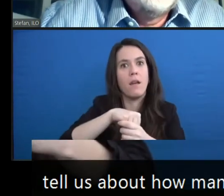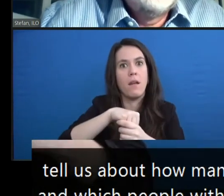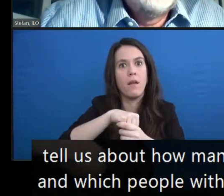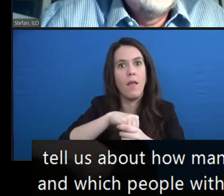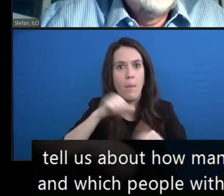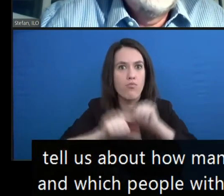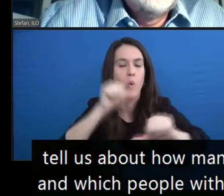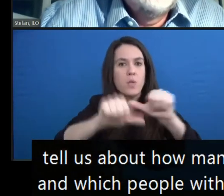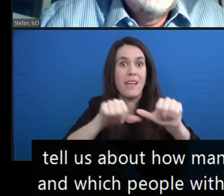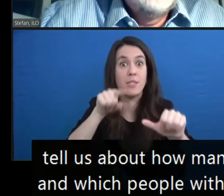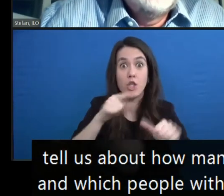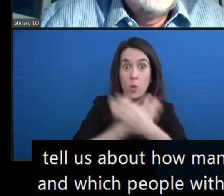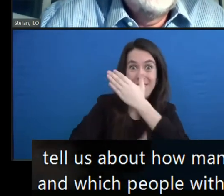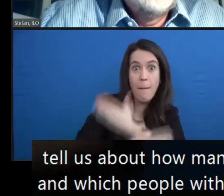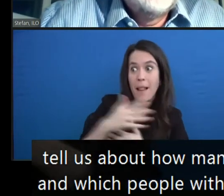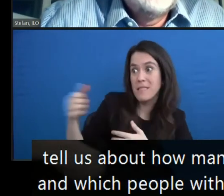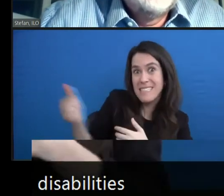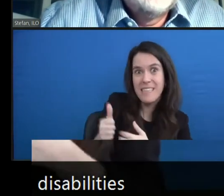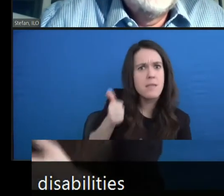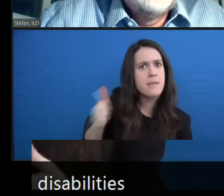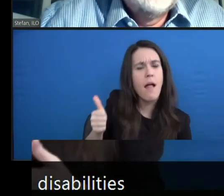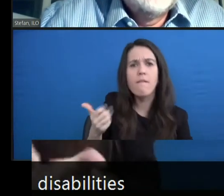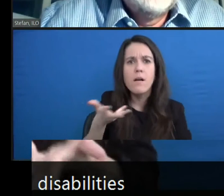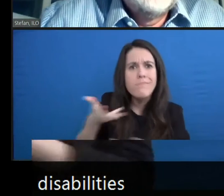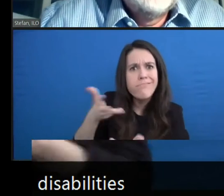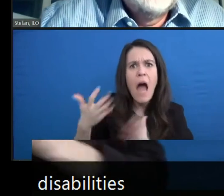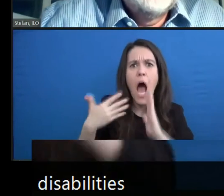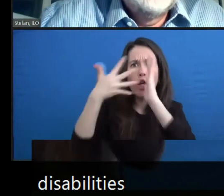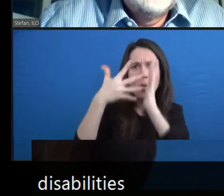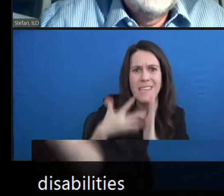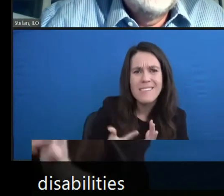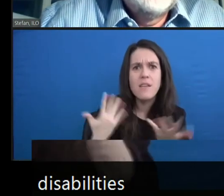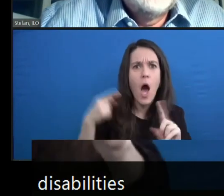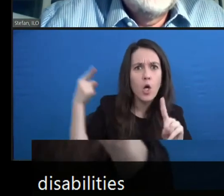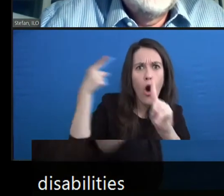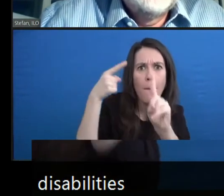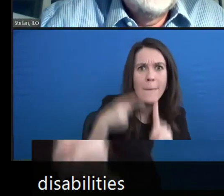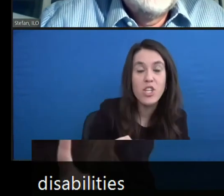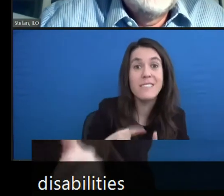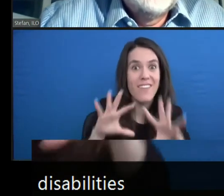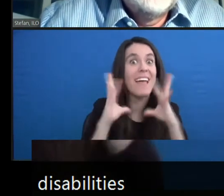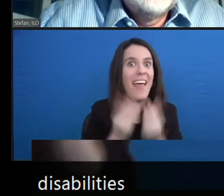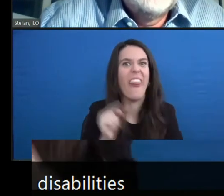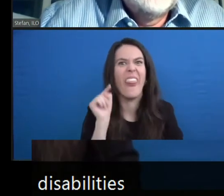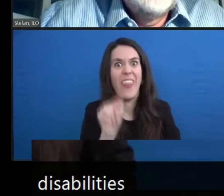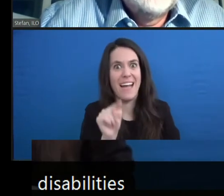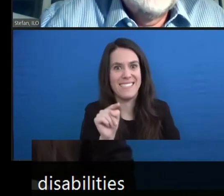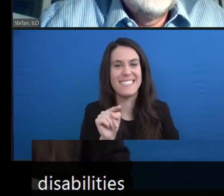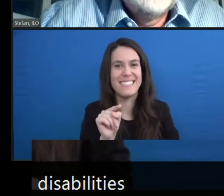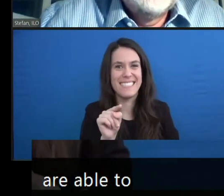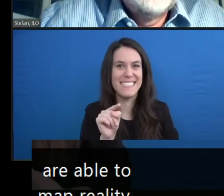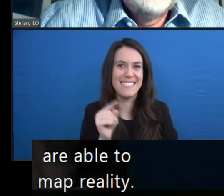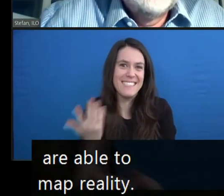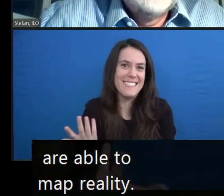when you were mapping the reality. How did you factor in when you set the objectives for this assessment, how it was going to respond for people who used